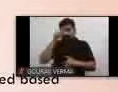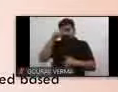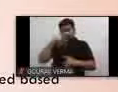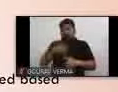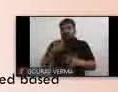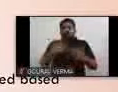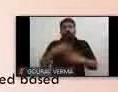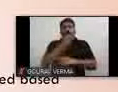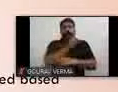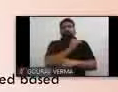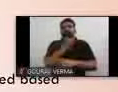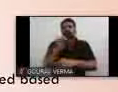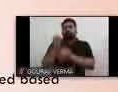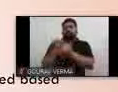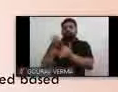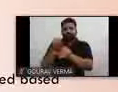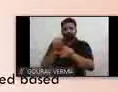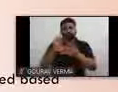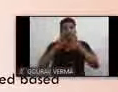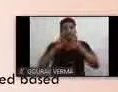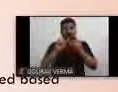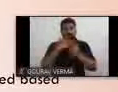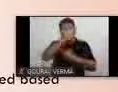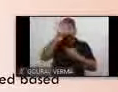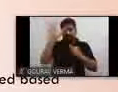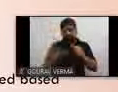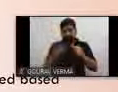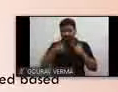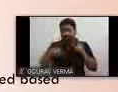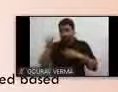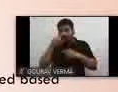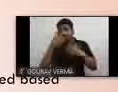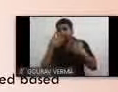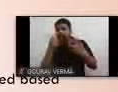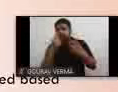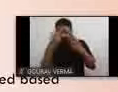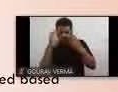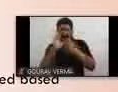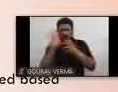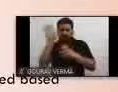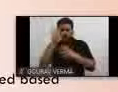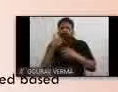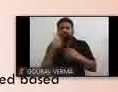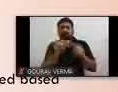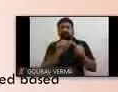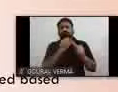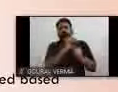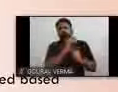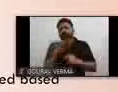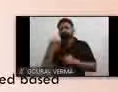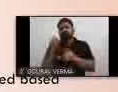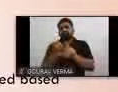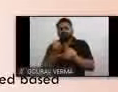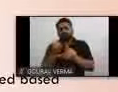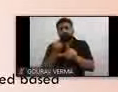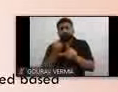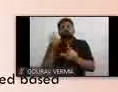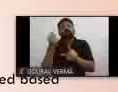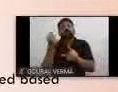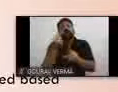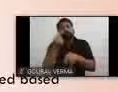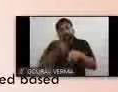many other places, Asian countries, they take it to 0 to 6. In fact, it stretches, it might stretch sometimes even a